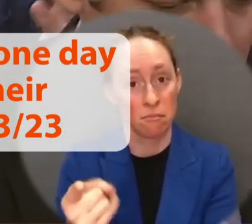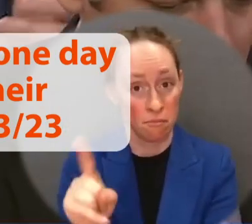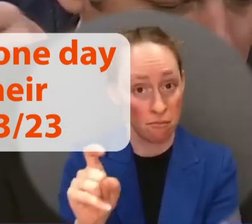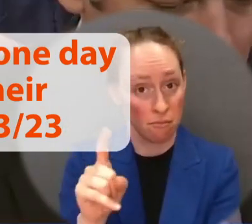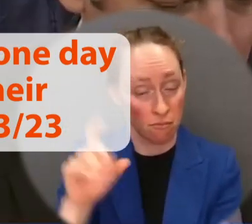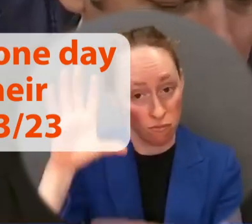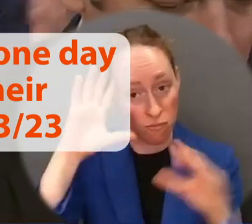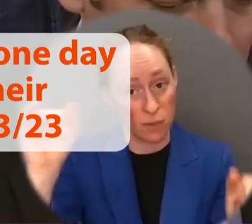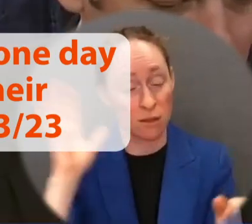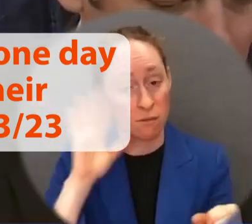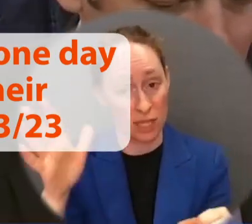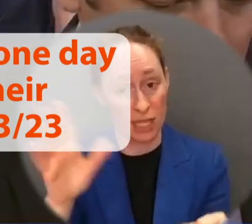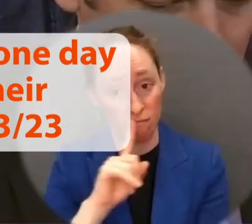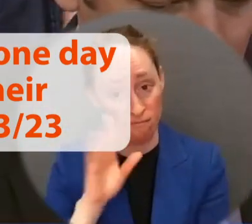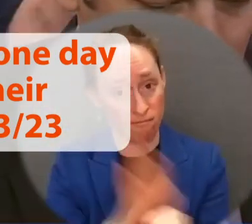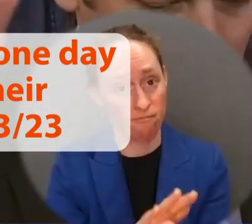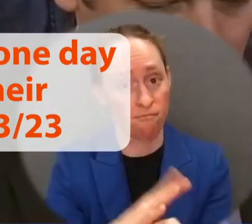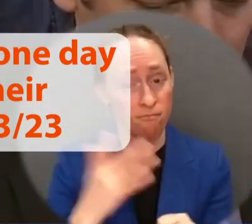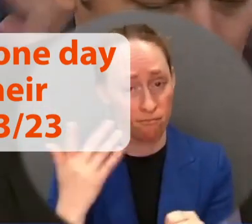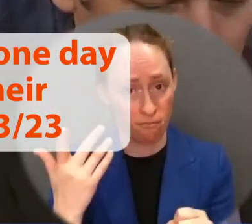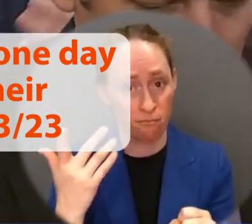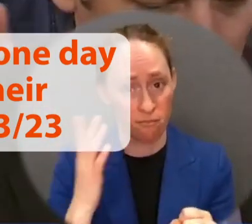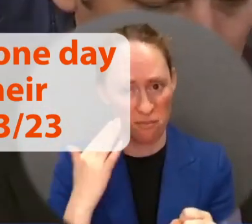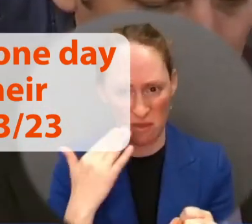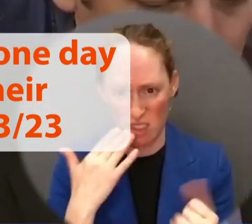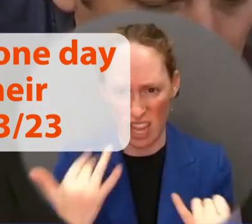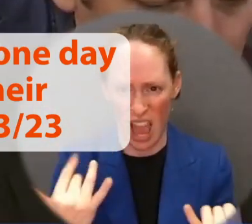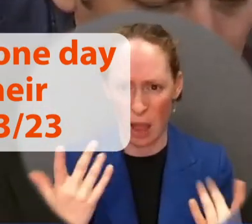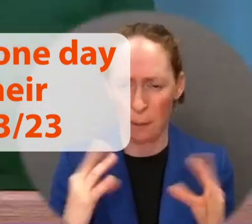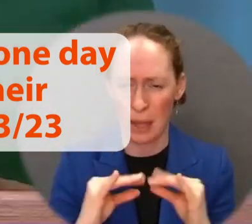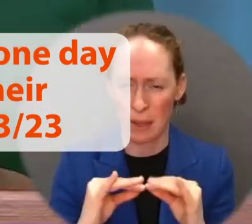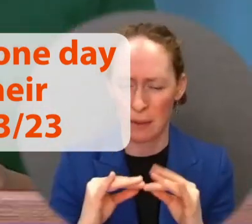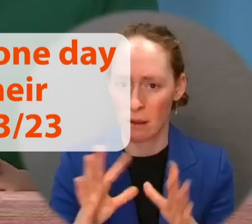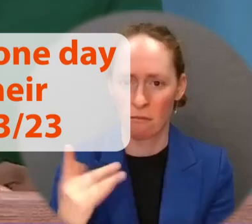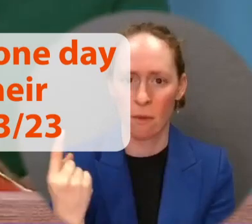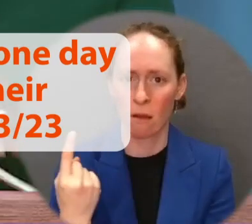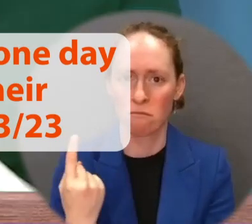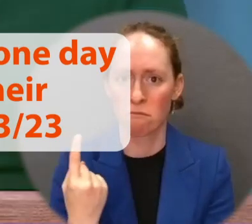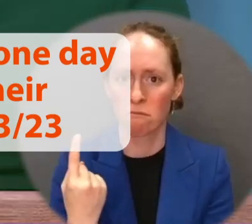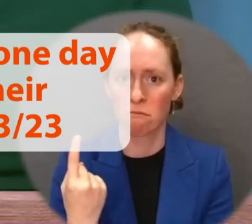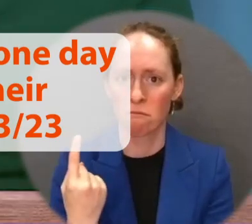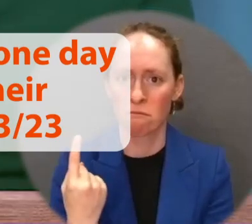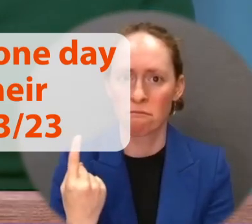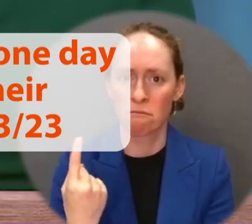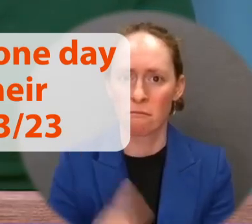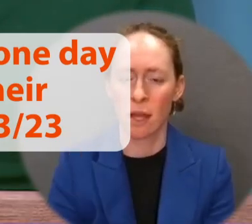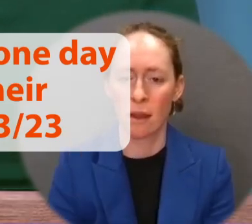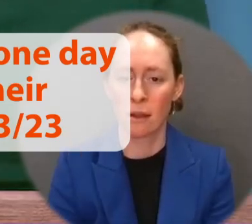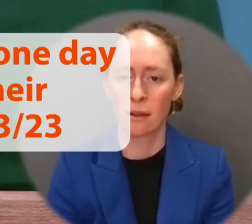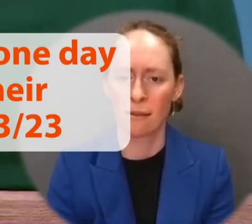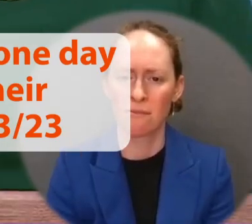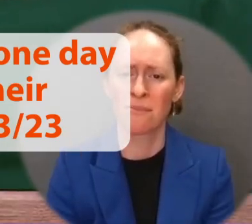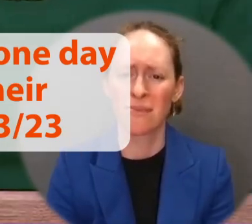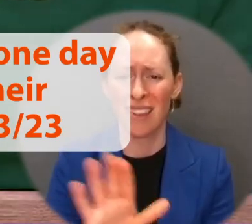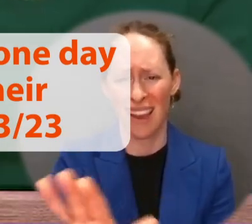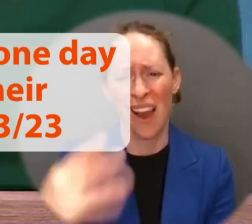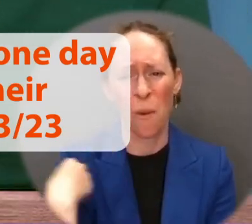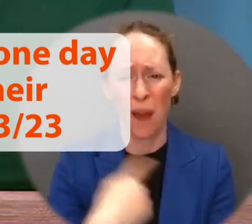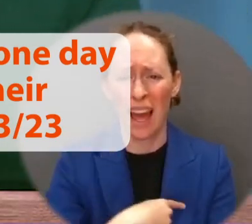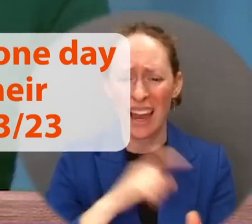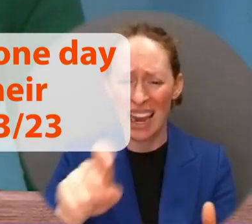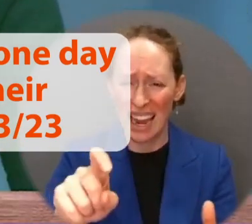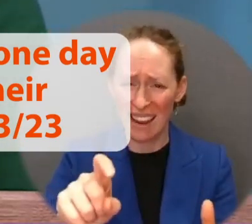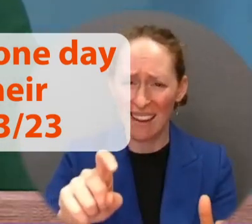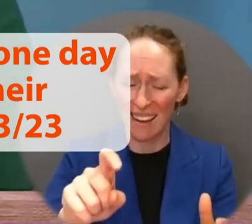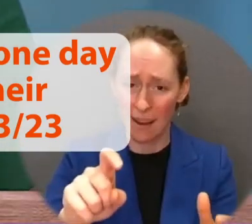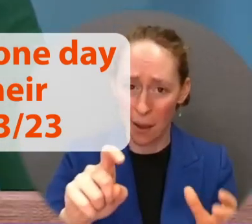takes? Because all we're doing is talking about this one day, which is a week away. I don't have any further. We just got to get through the first meeting first, which is a week from